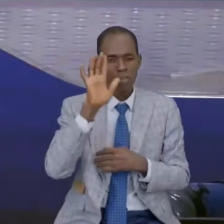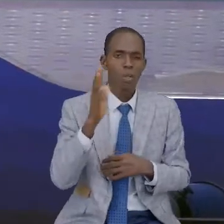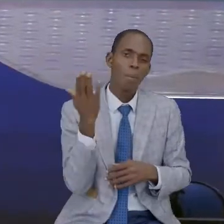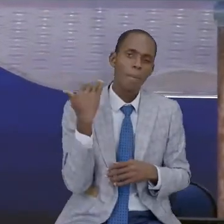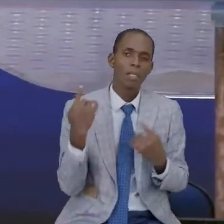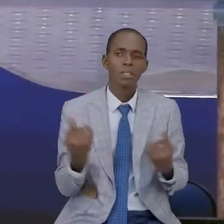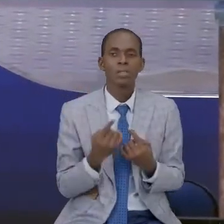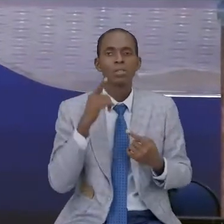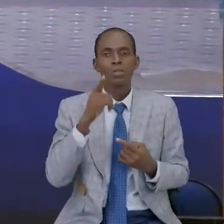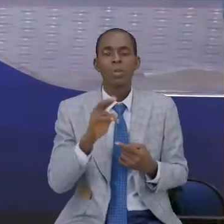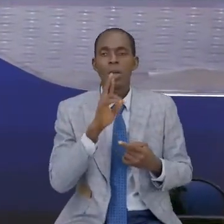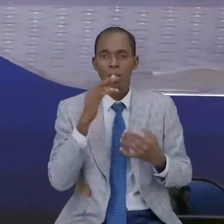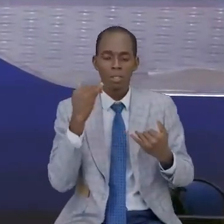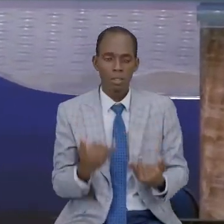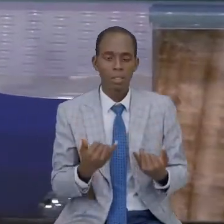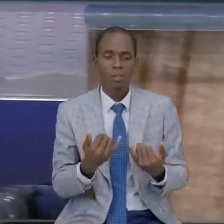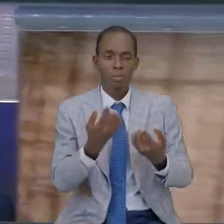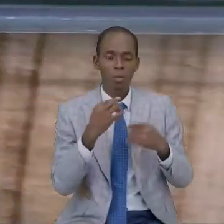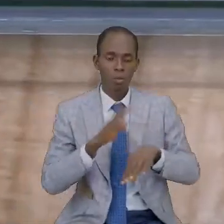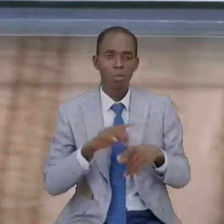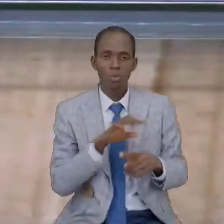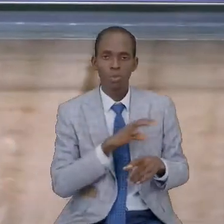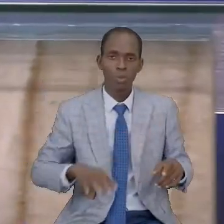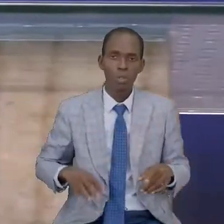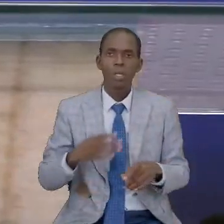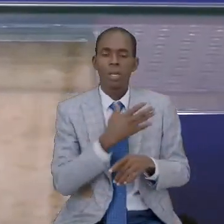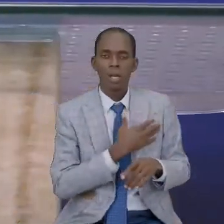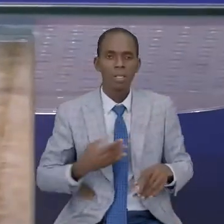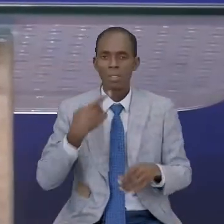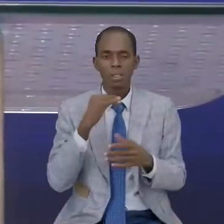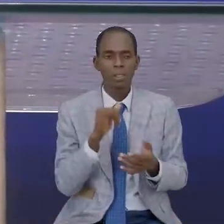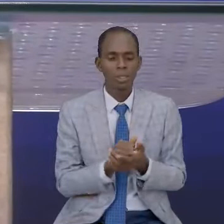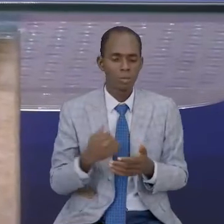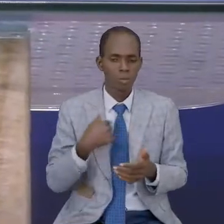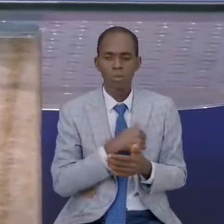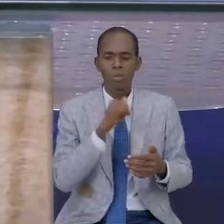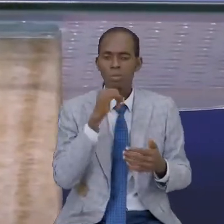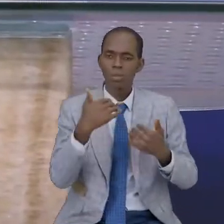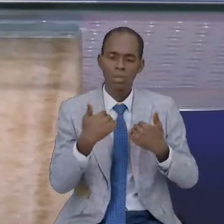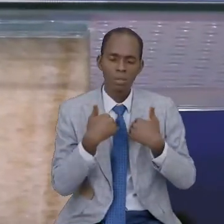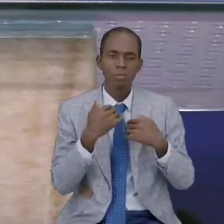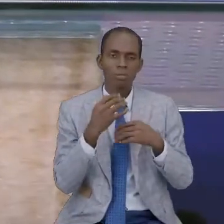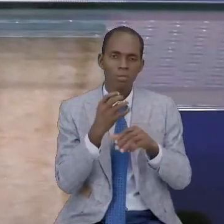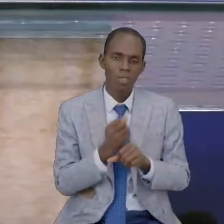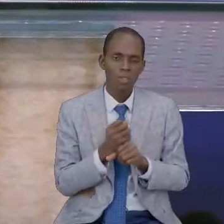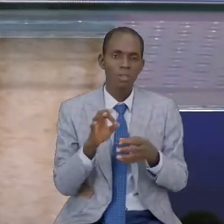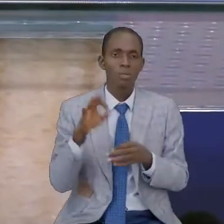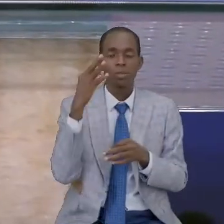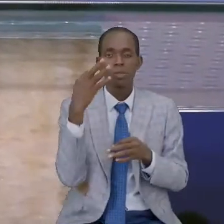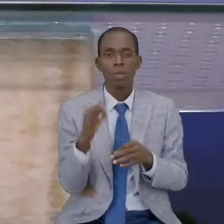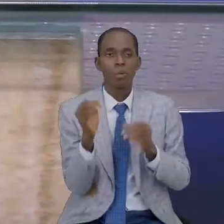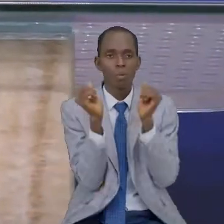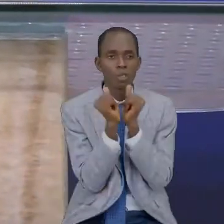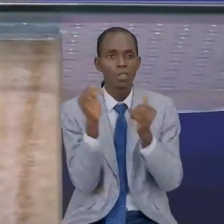past sins. You come to Christ and it says, "We have not received the spirit of bondage again to fear,